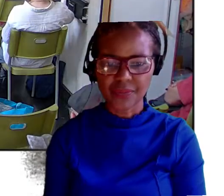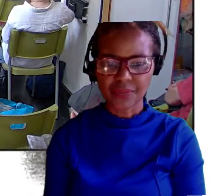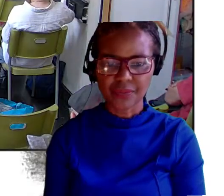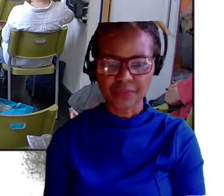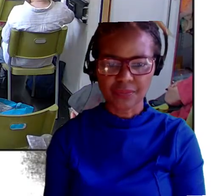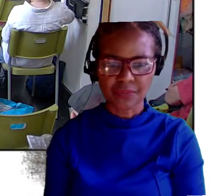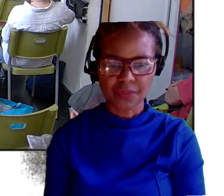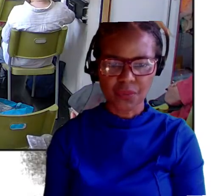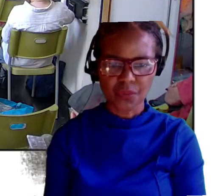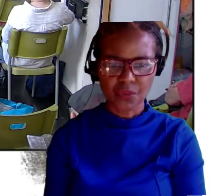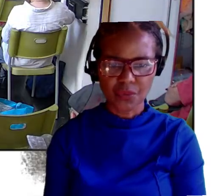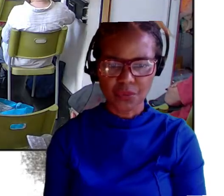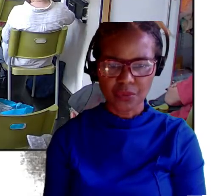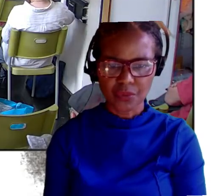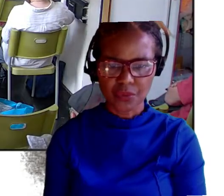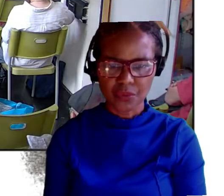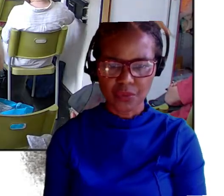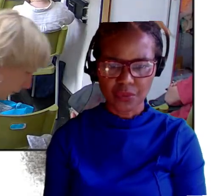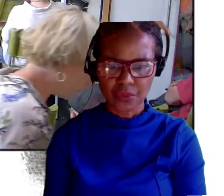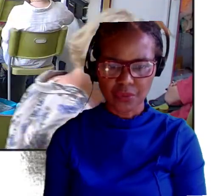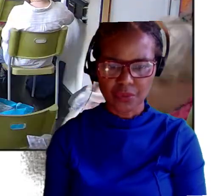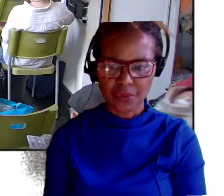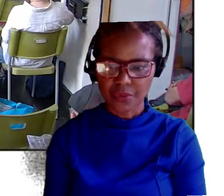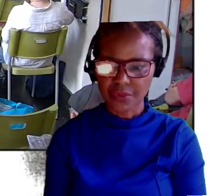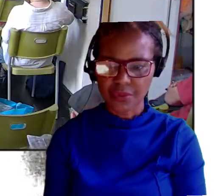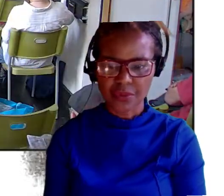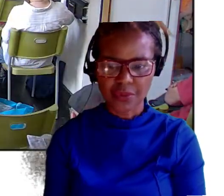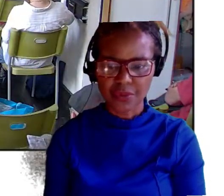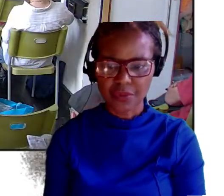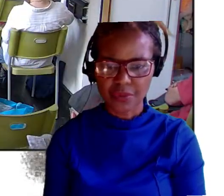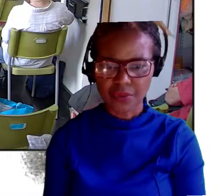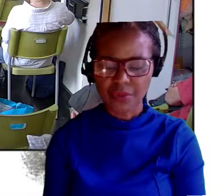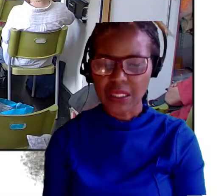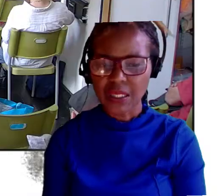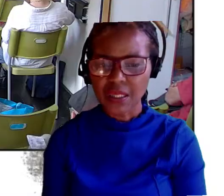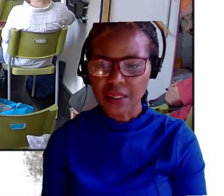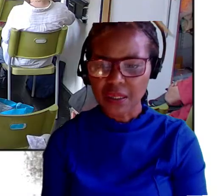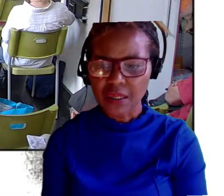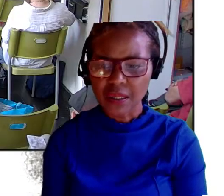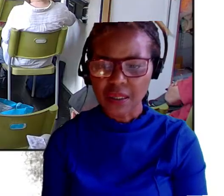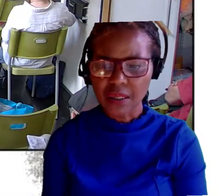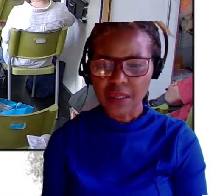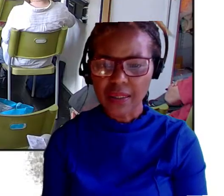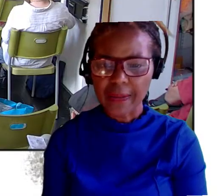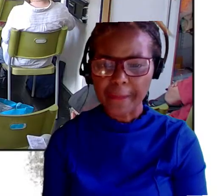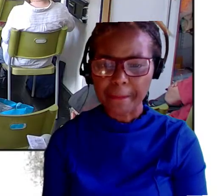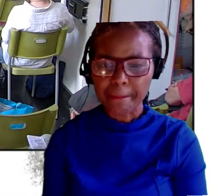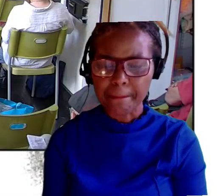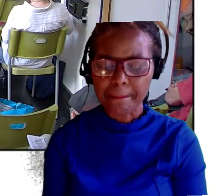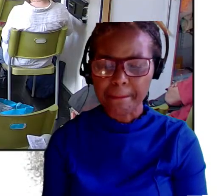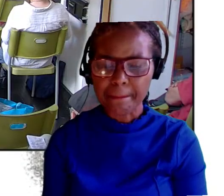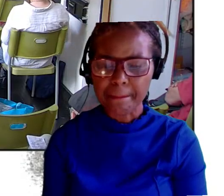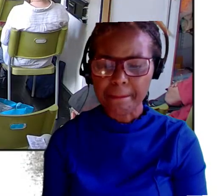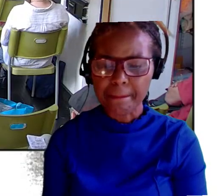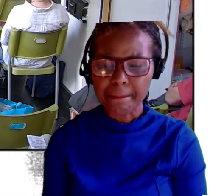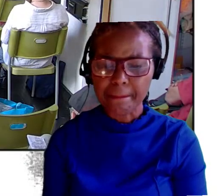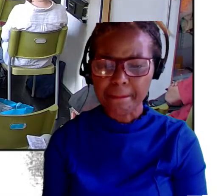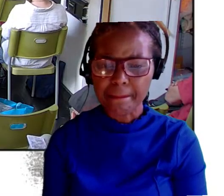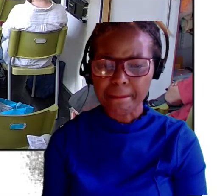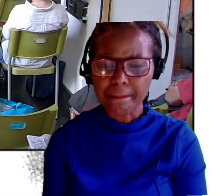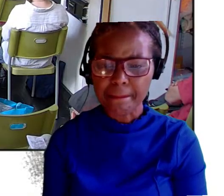Yep. More of a comment than a question. For sure. Is that working? Apparently not.